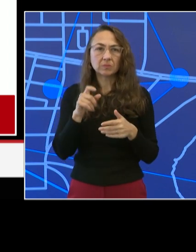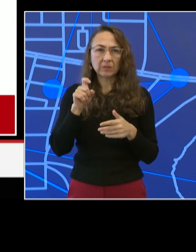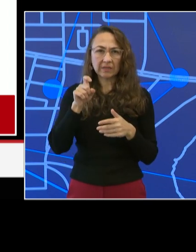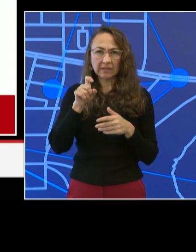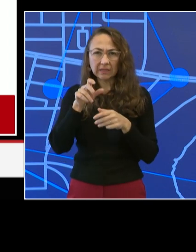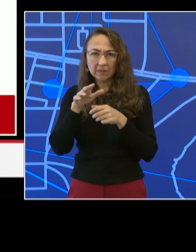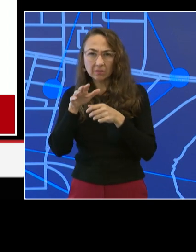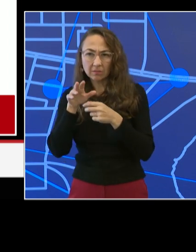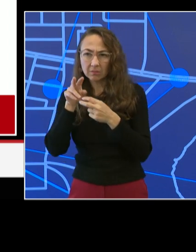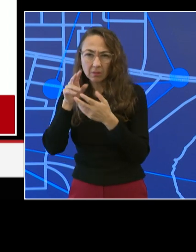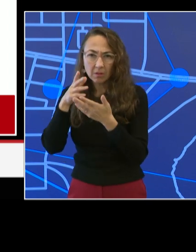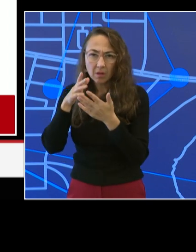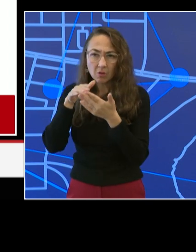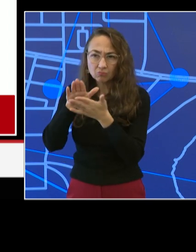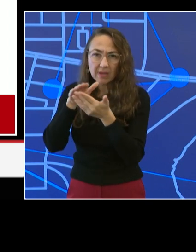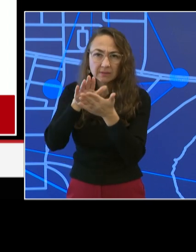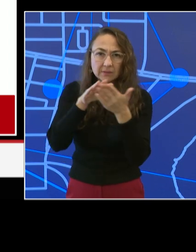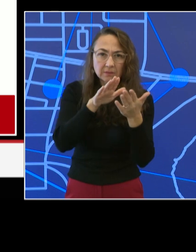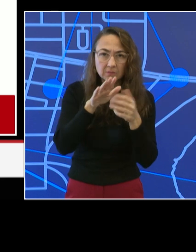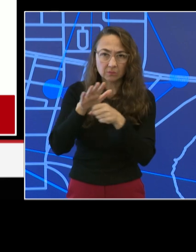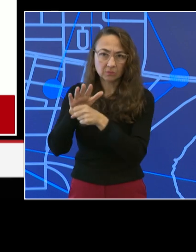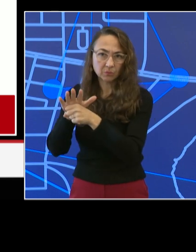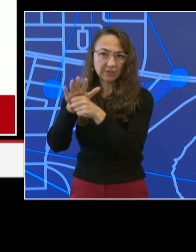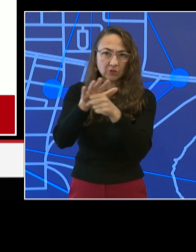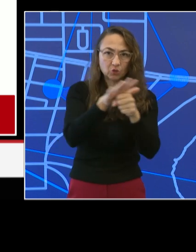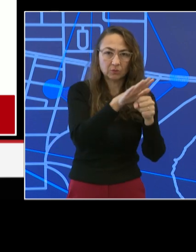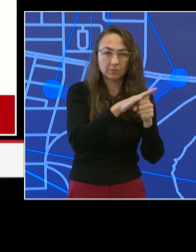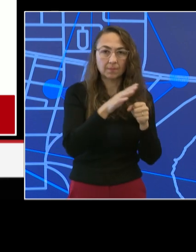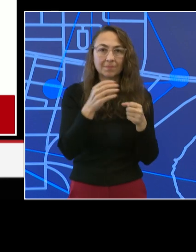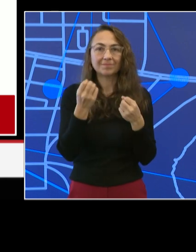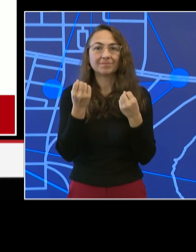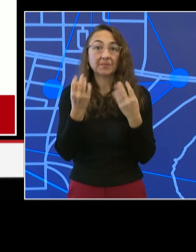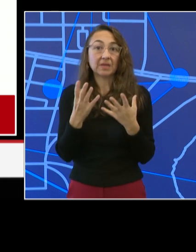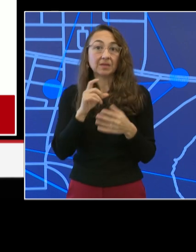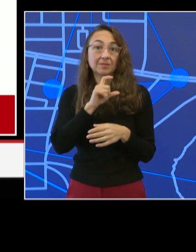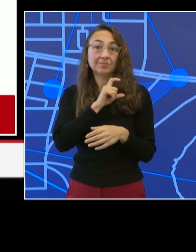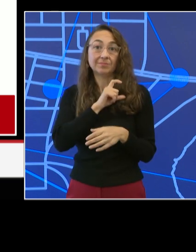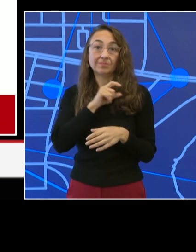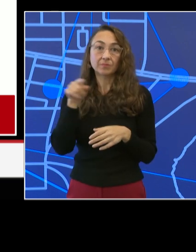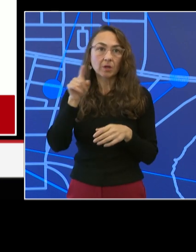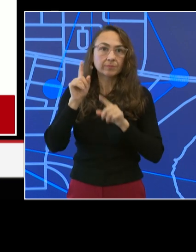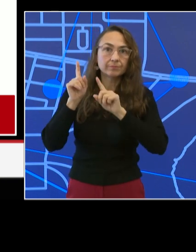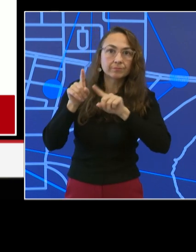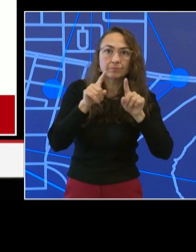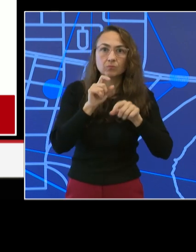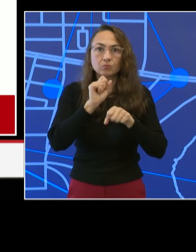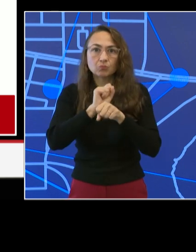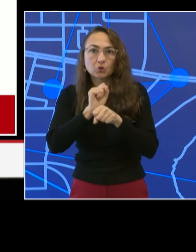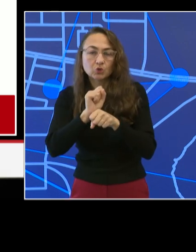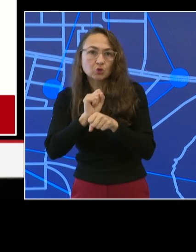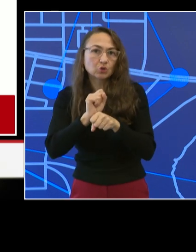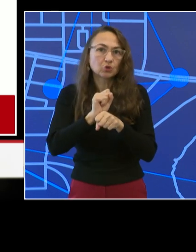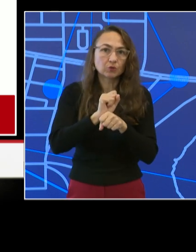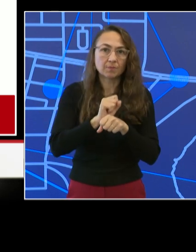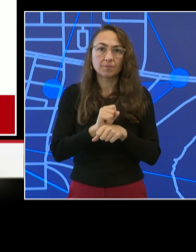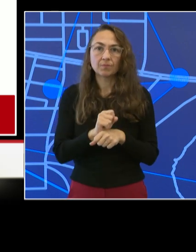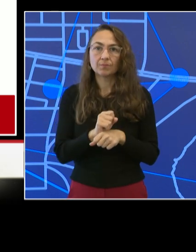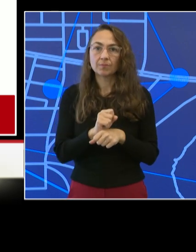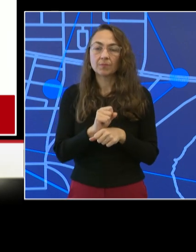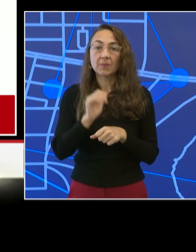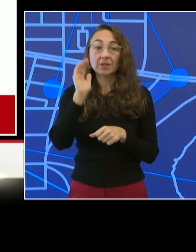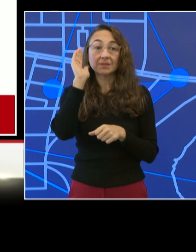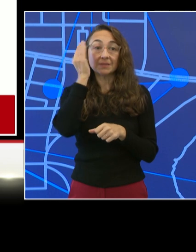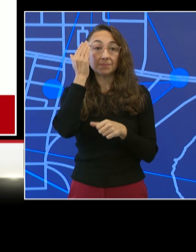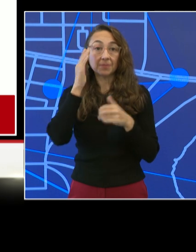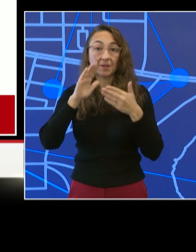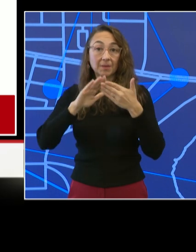our officers. What was shared with me on many occasions was that we want to see officers out of the cars. We want to see officers in our communities,